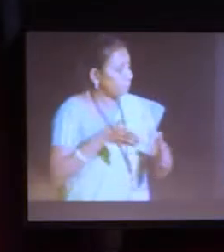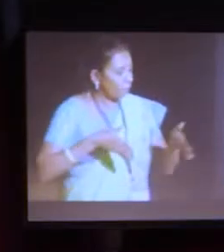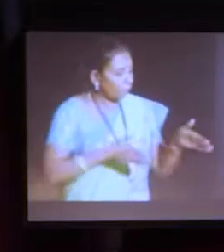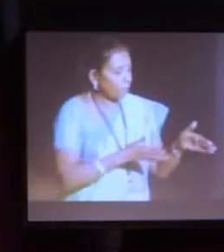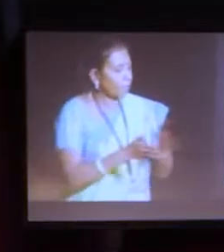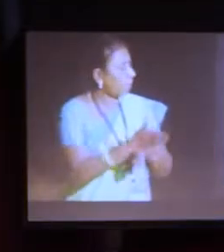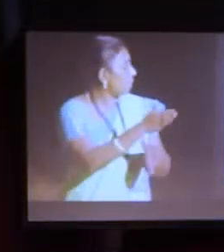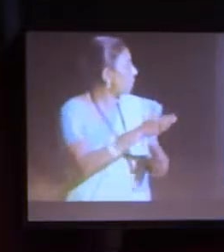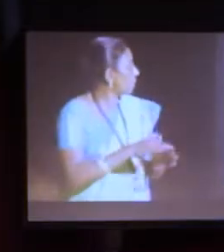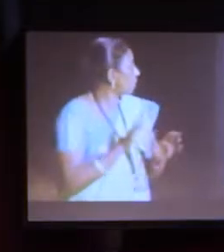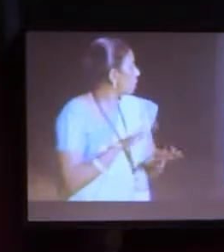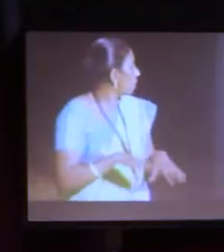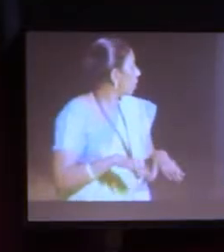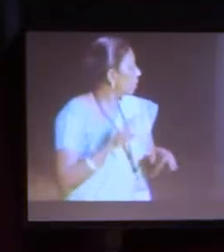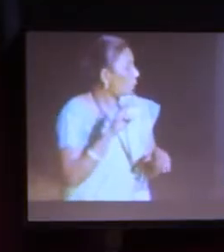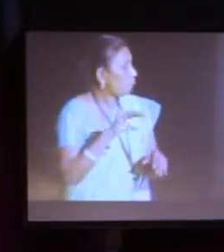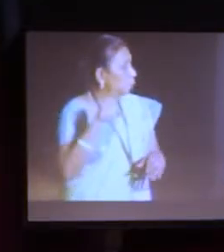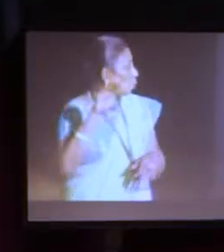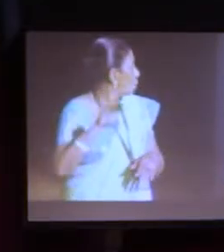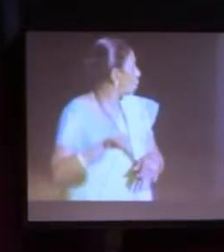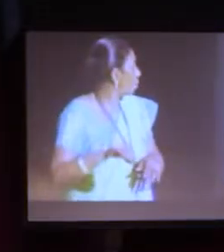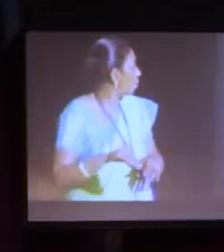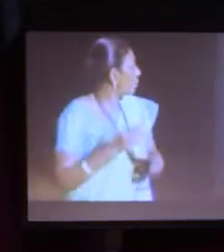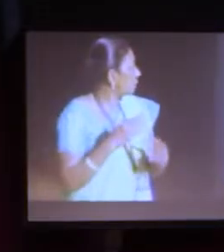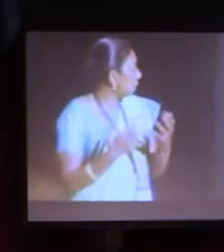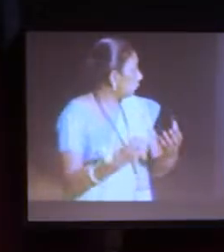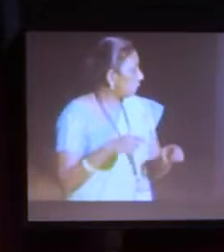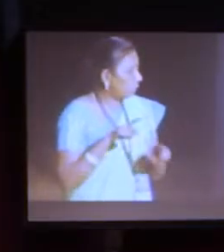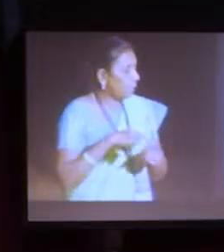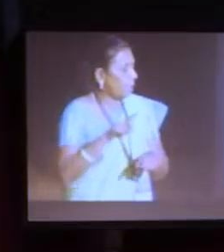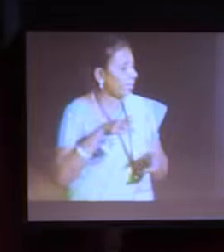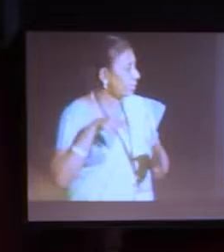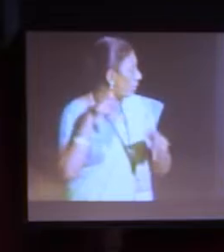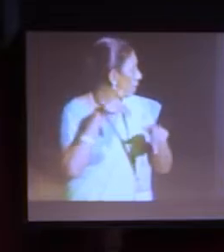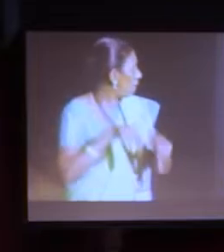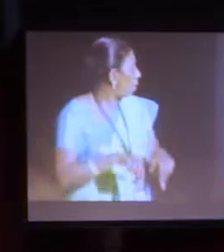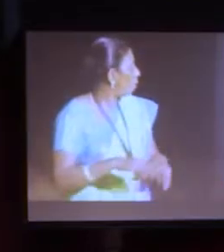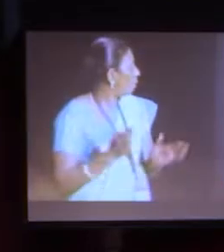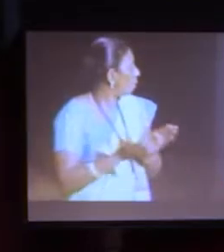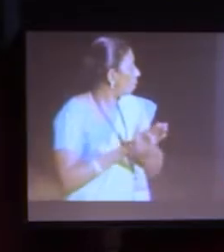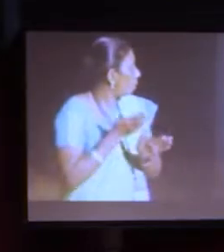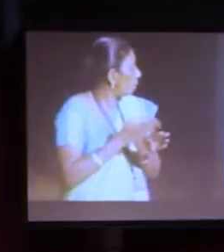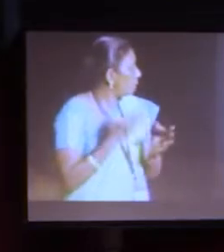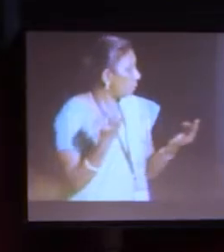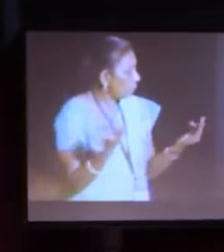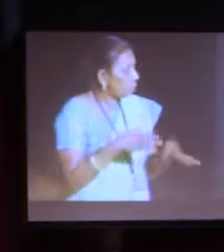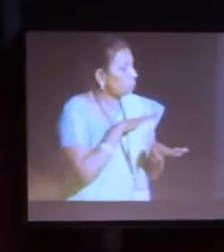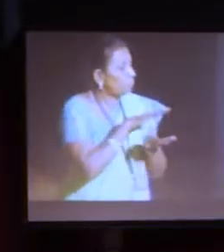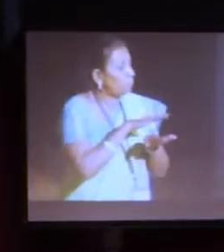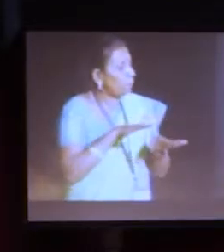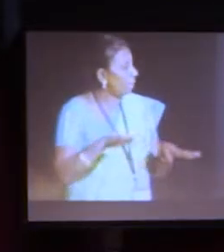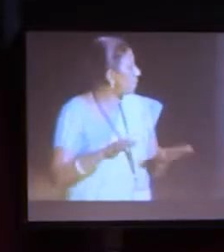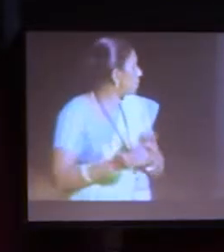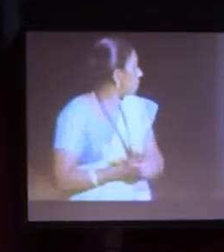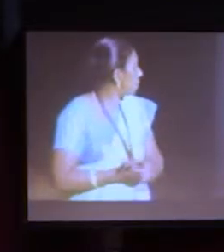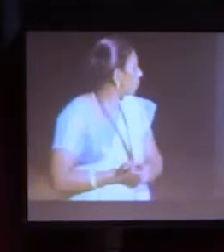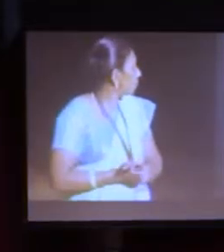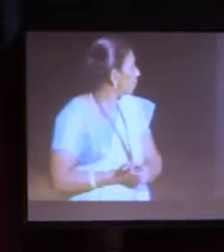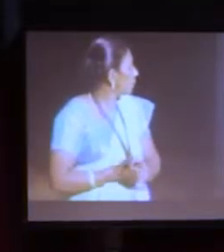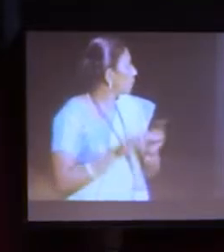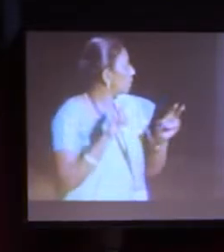direction that Microsoft is taking right now. We're partnering with World Bank to build a